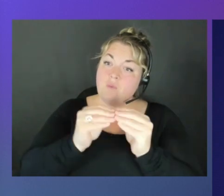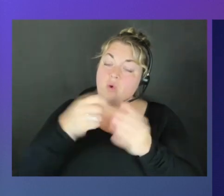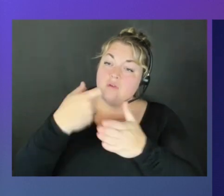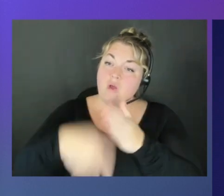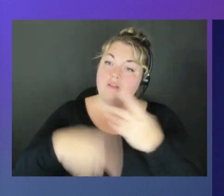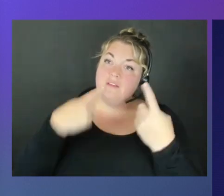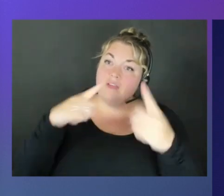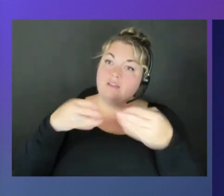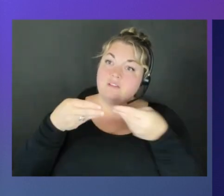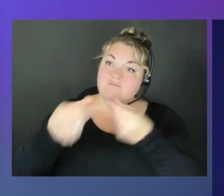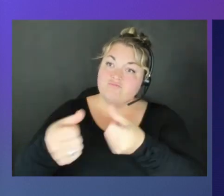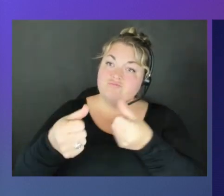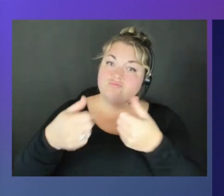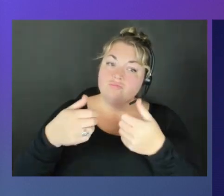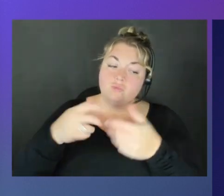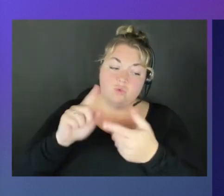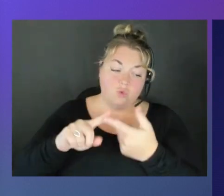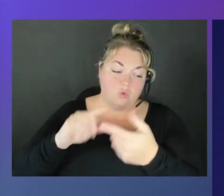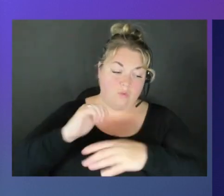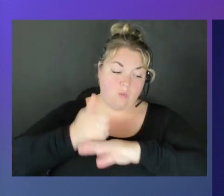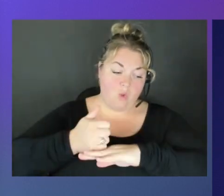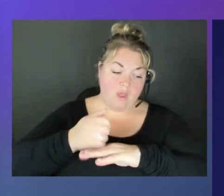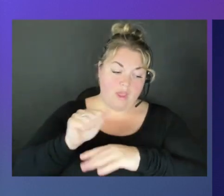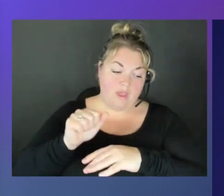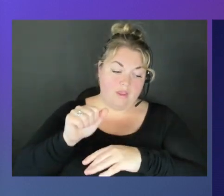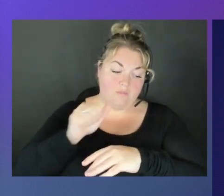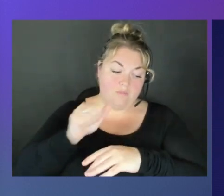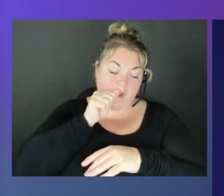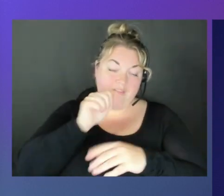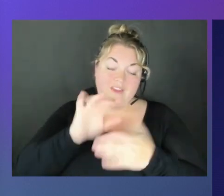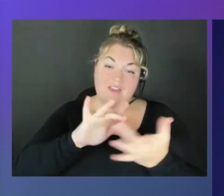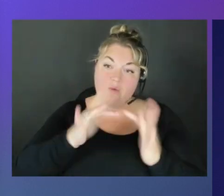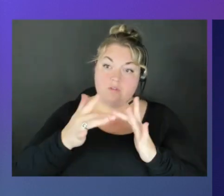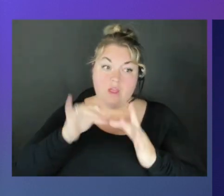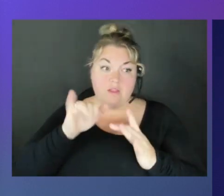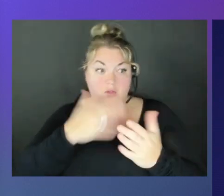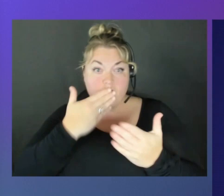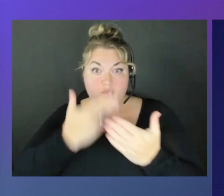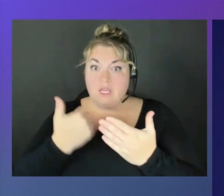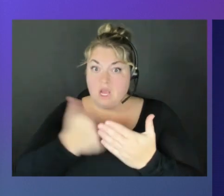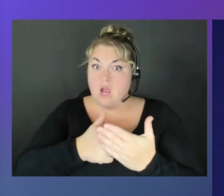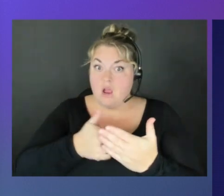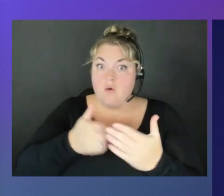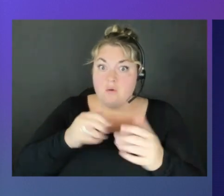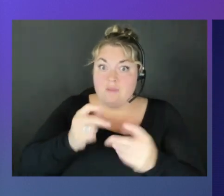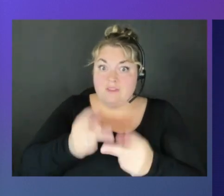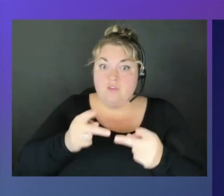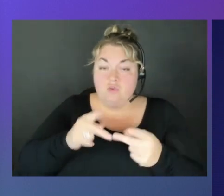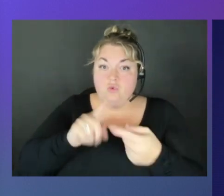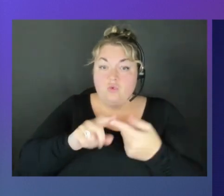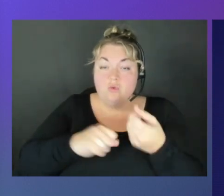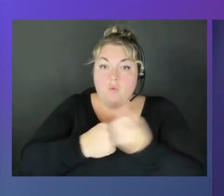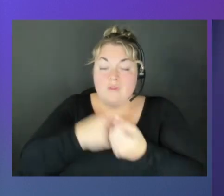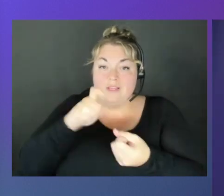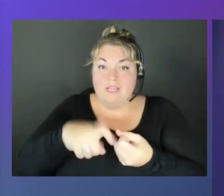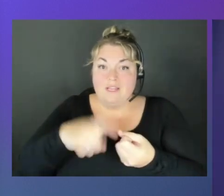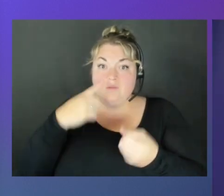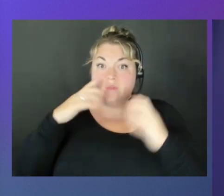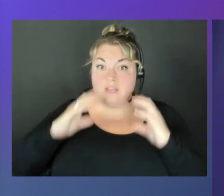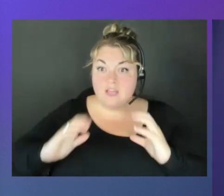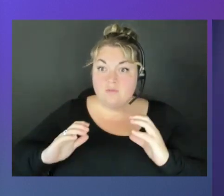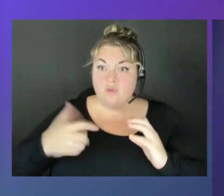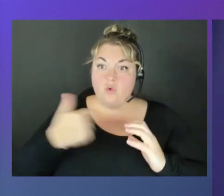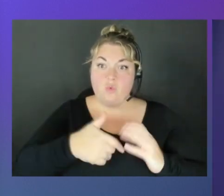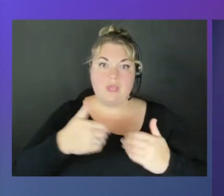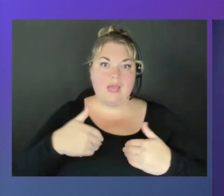these private mobile networks. And AWS is really well positioned to support the private mobile networking needs of our customers. We have a